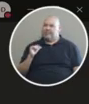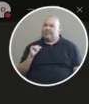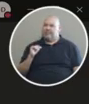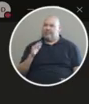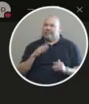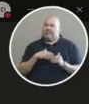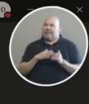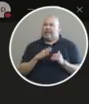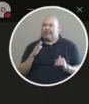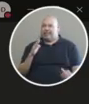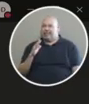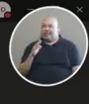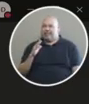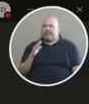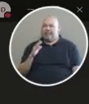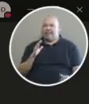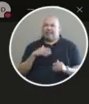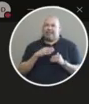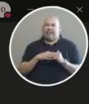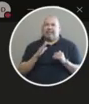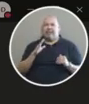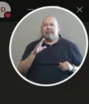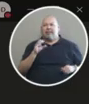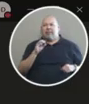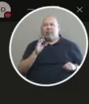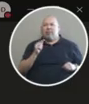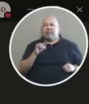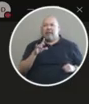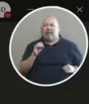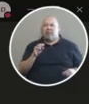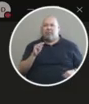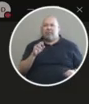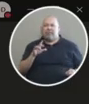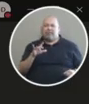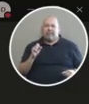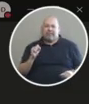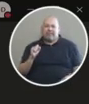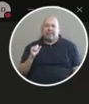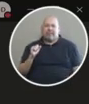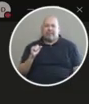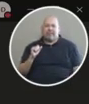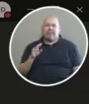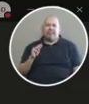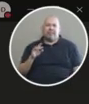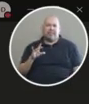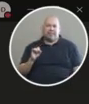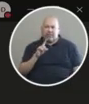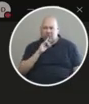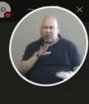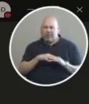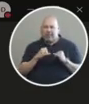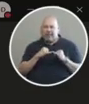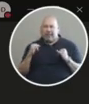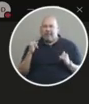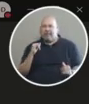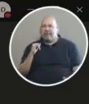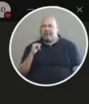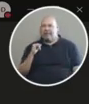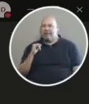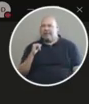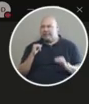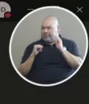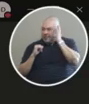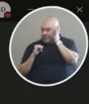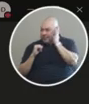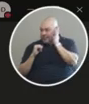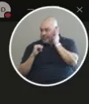The next speaker will be Mr. Octavio Macias. Mr. Macias, are you on the line?